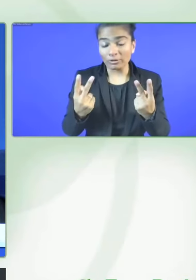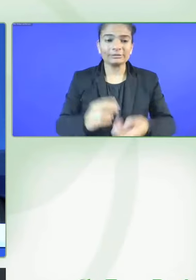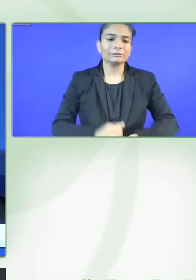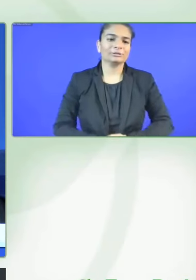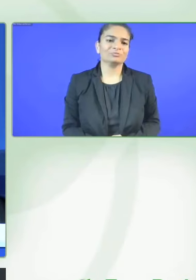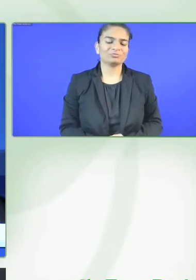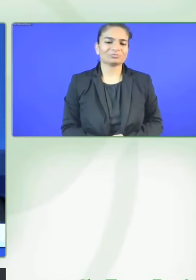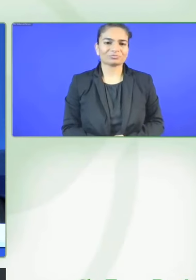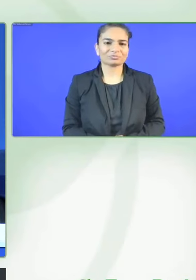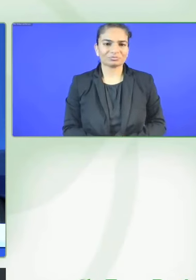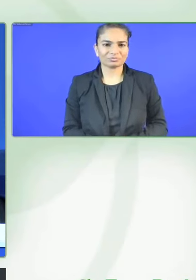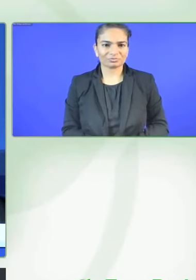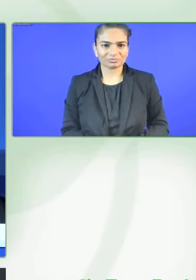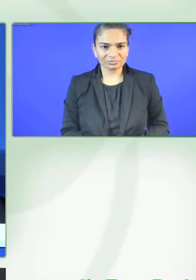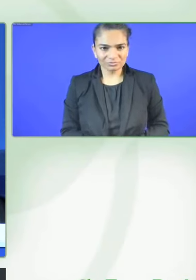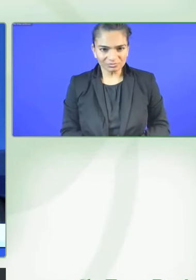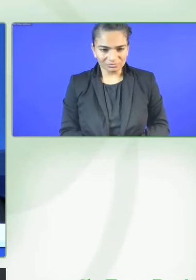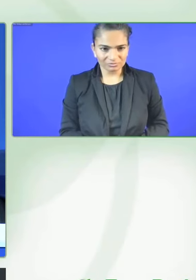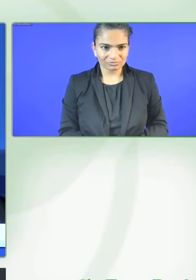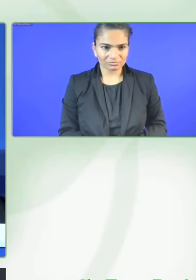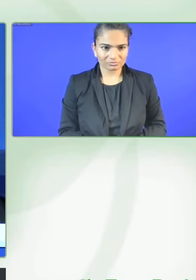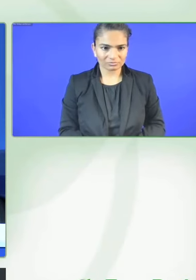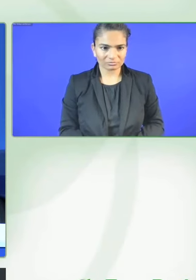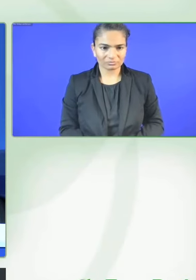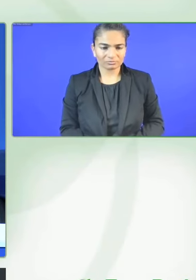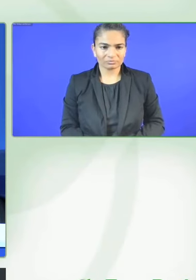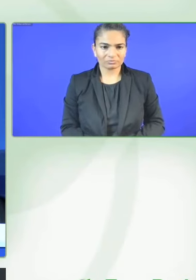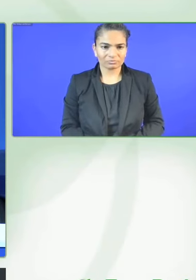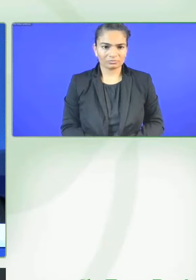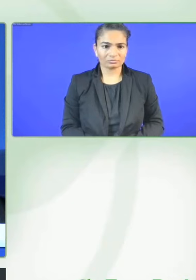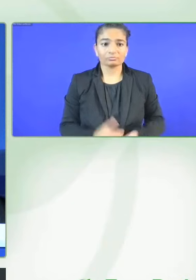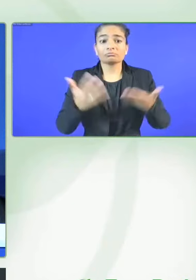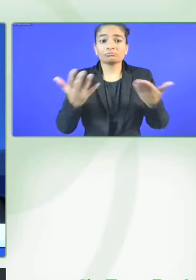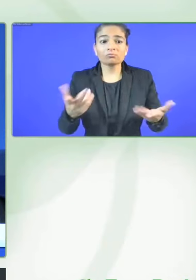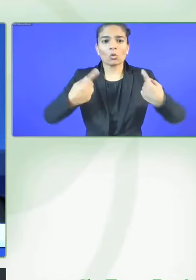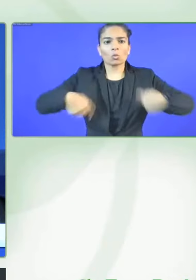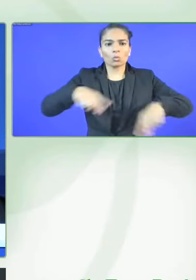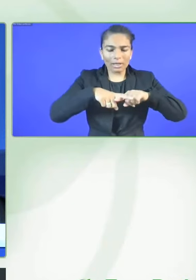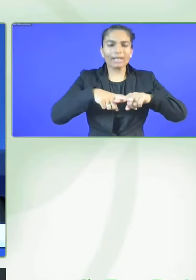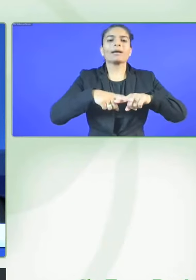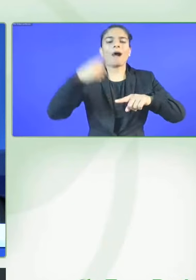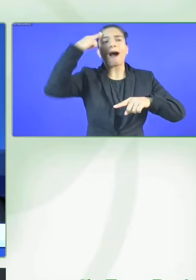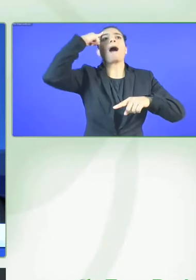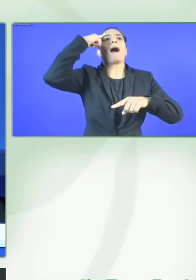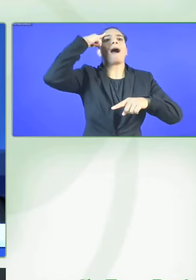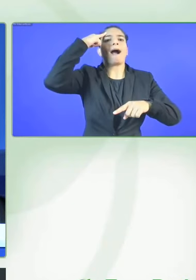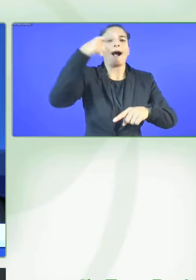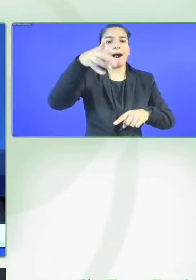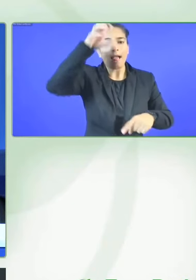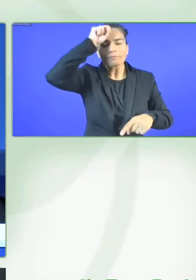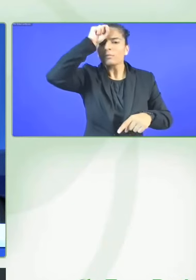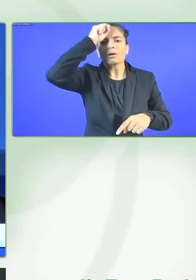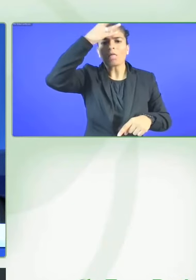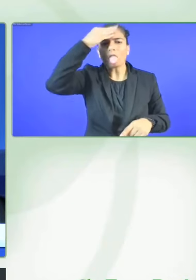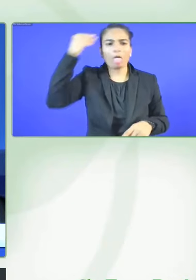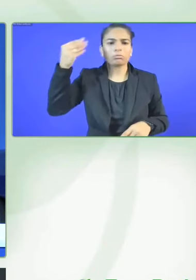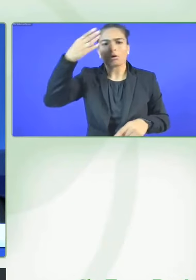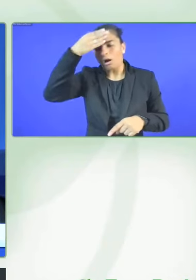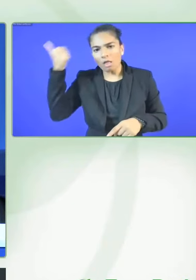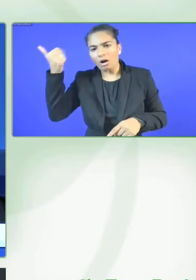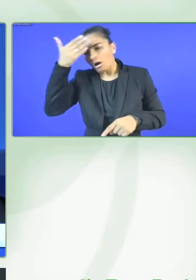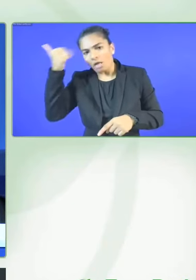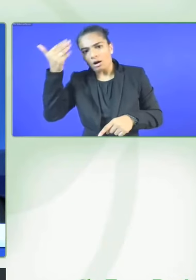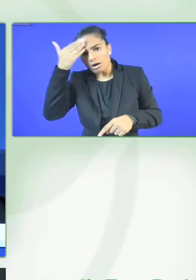built environment policies and their implementation when it comes to accessibility legislation and standards. We aim to improving access to